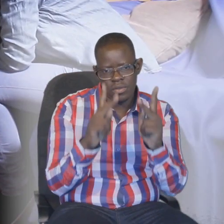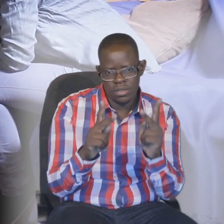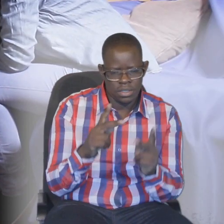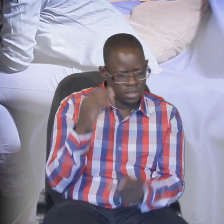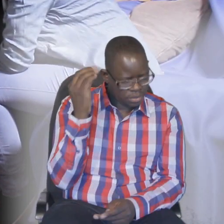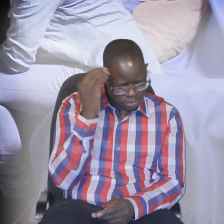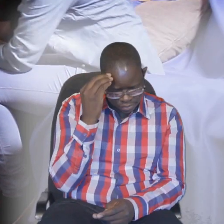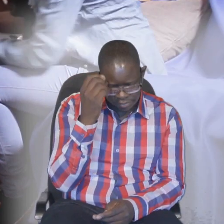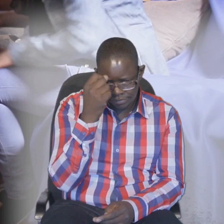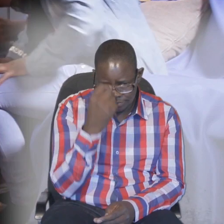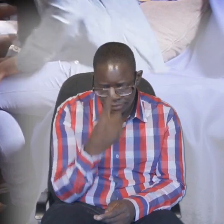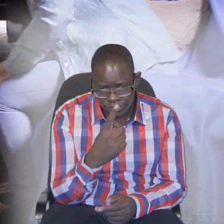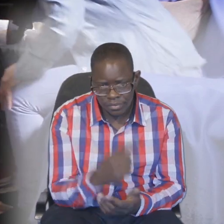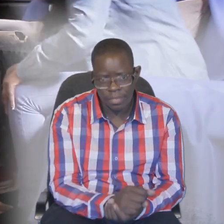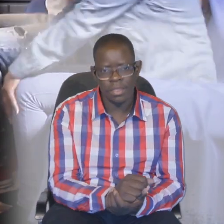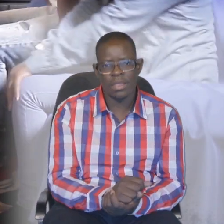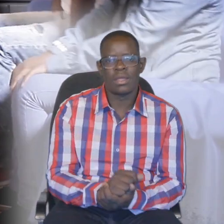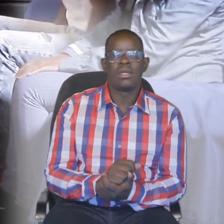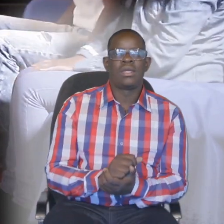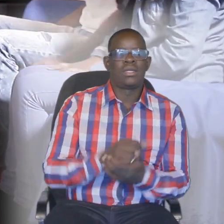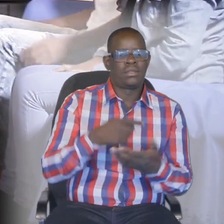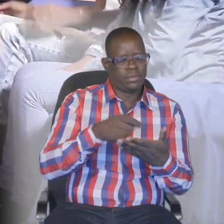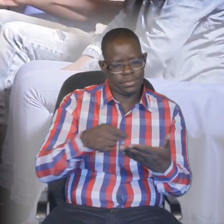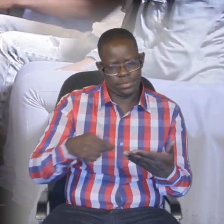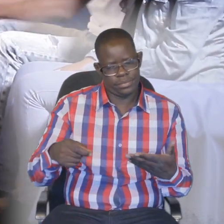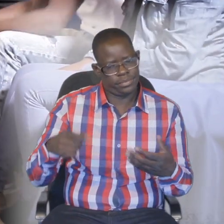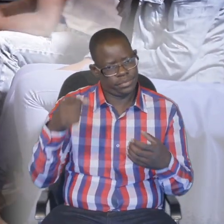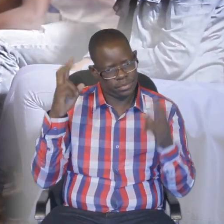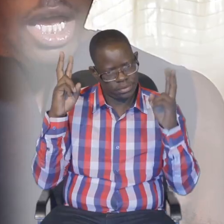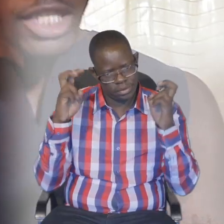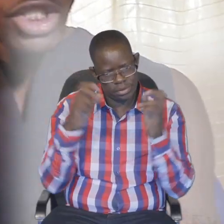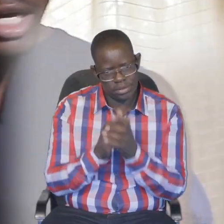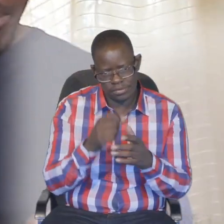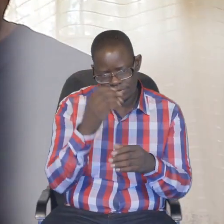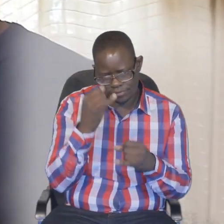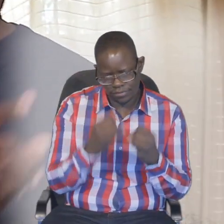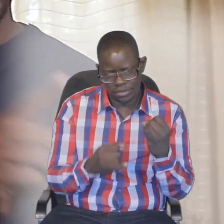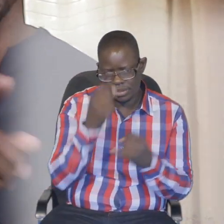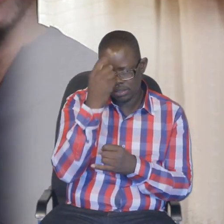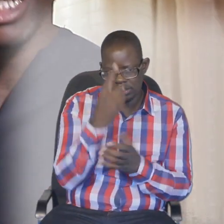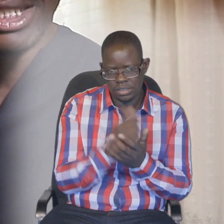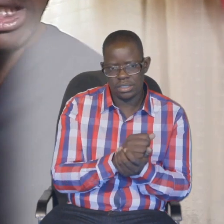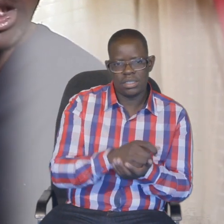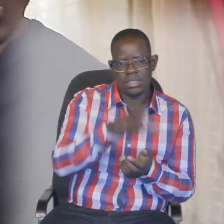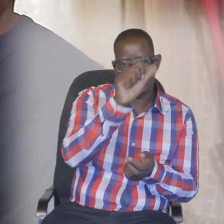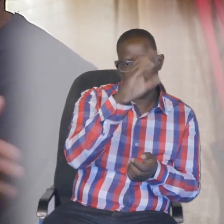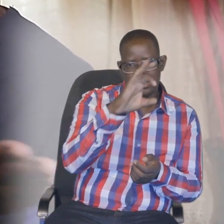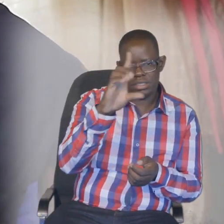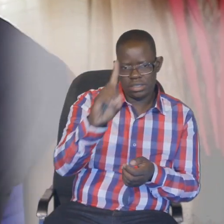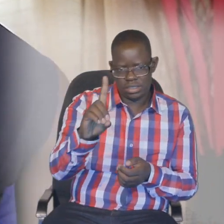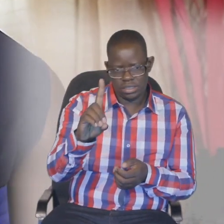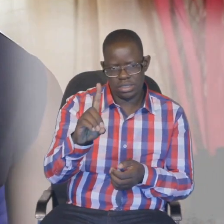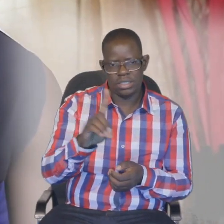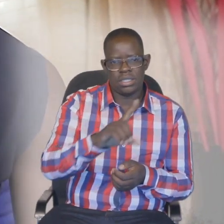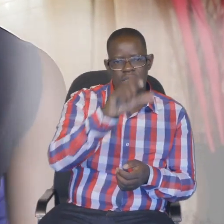Now I get it. I can write my test now. I finally understand. Yes, and AED, which is now